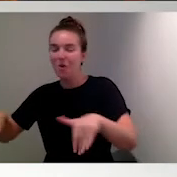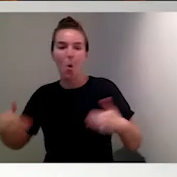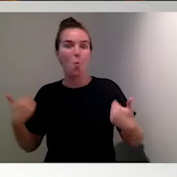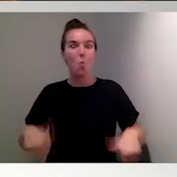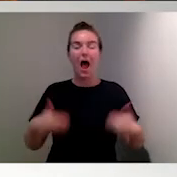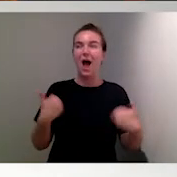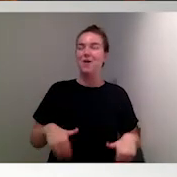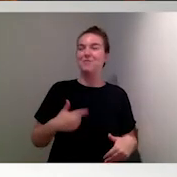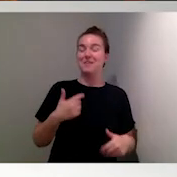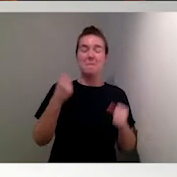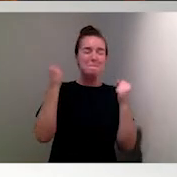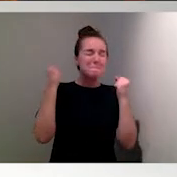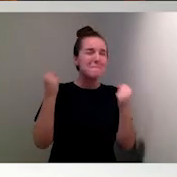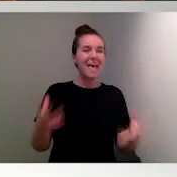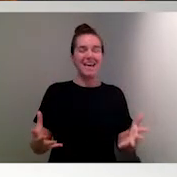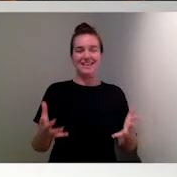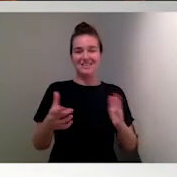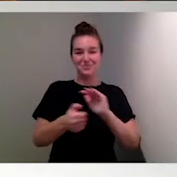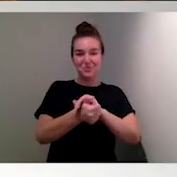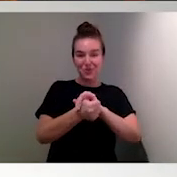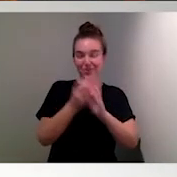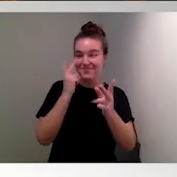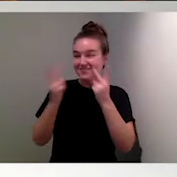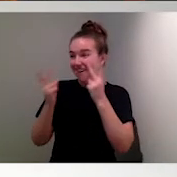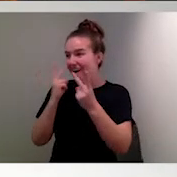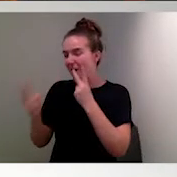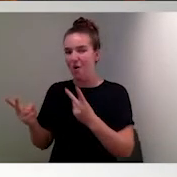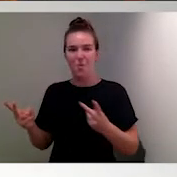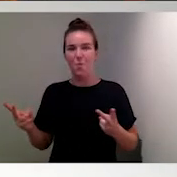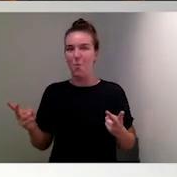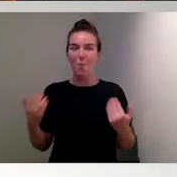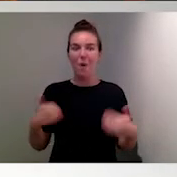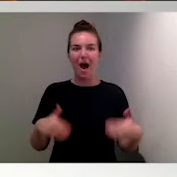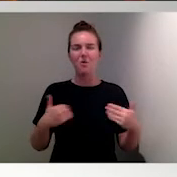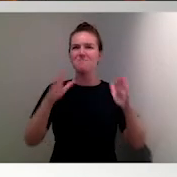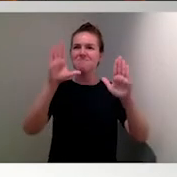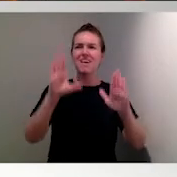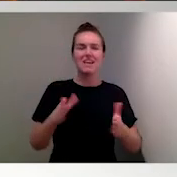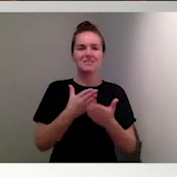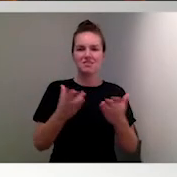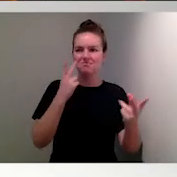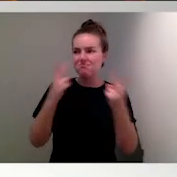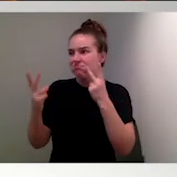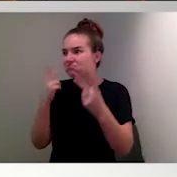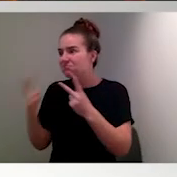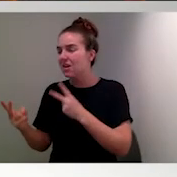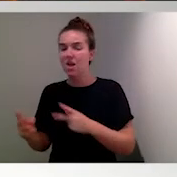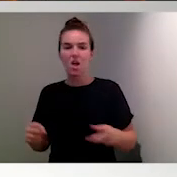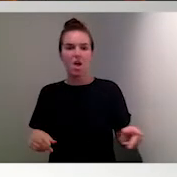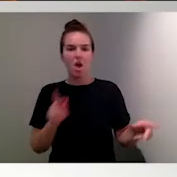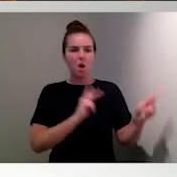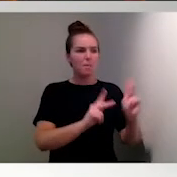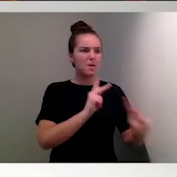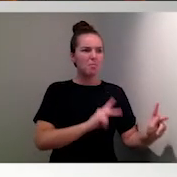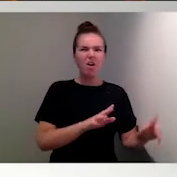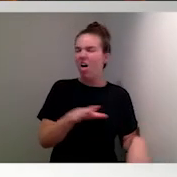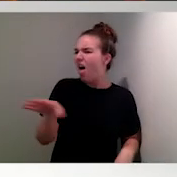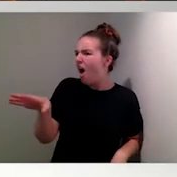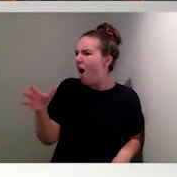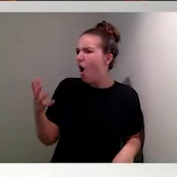see all these amazing things. There were people who came up to us and goes, "Where are you seeing sea turtles?" They're all over the place. And it